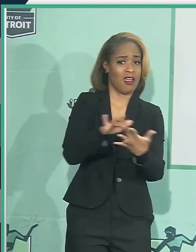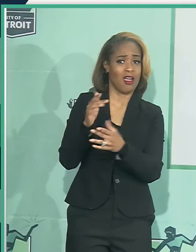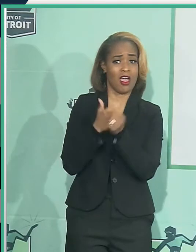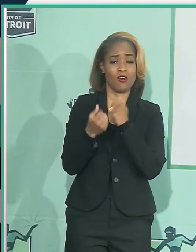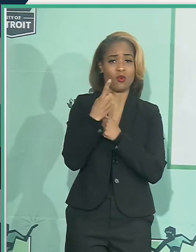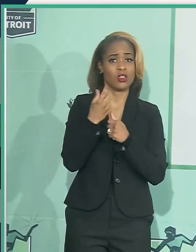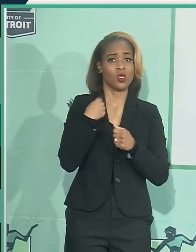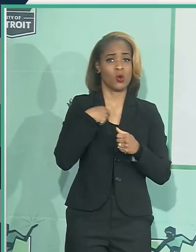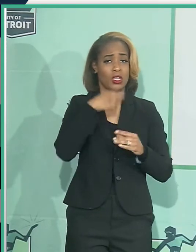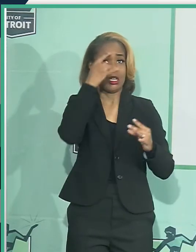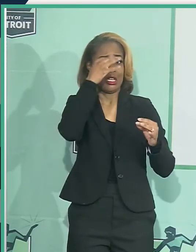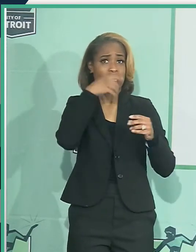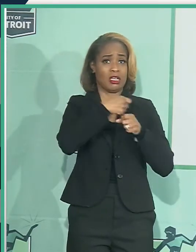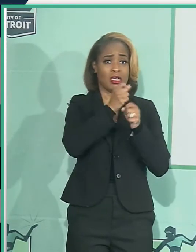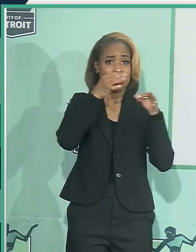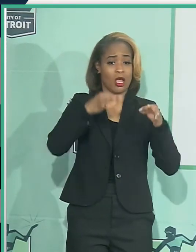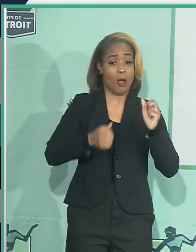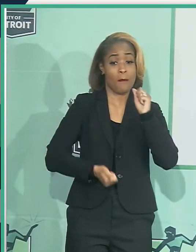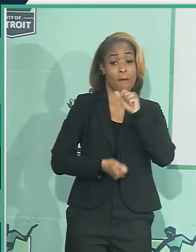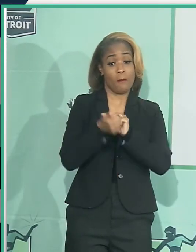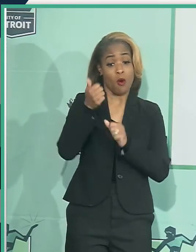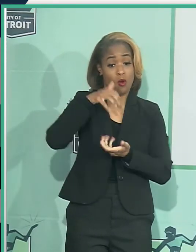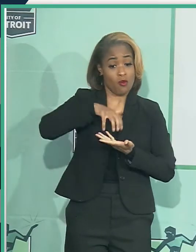decision that our most vulnerable